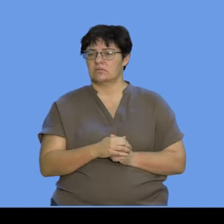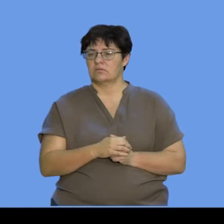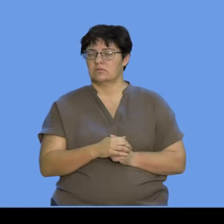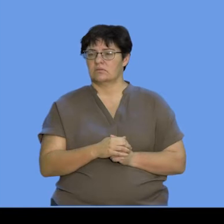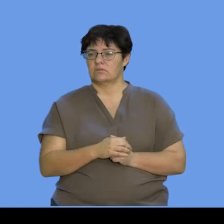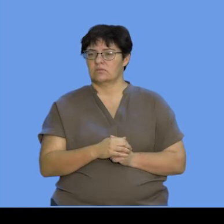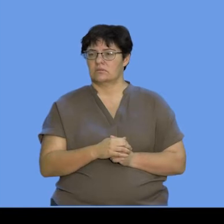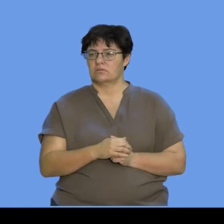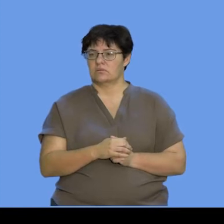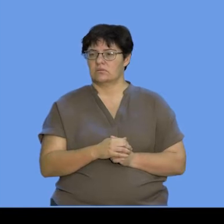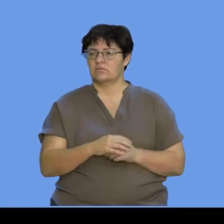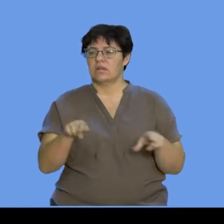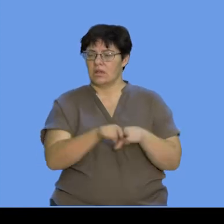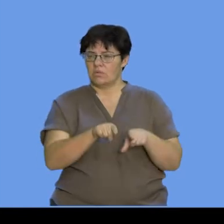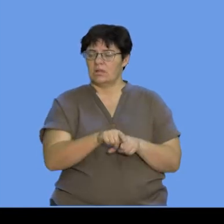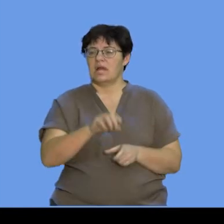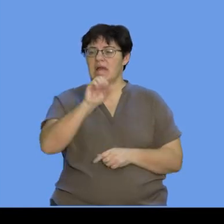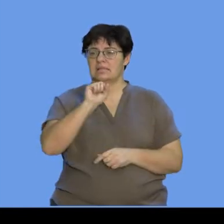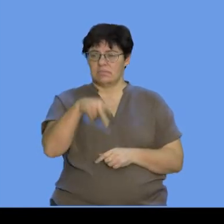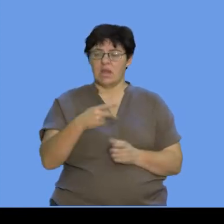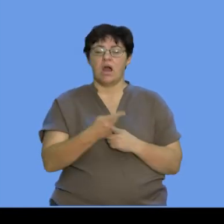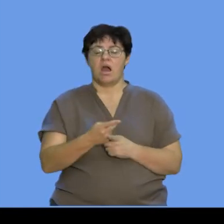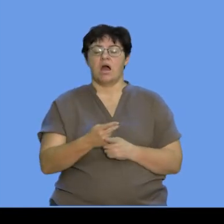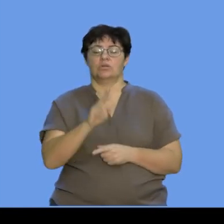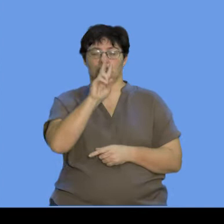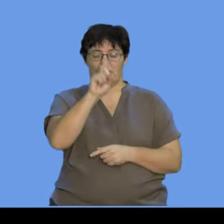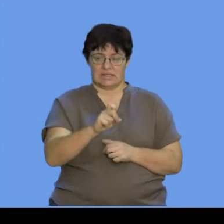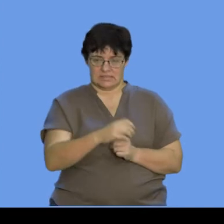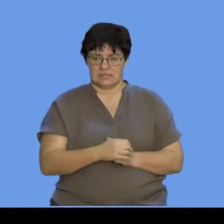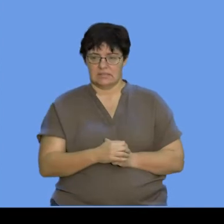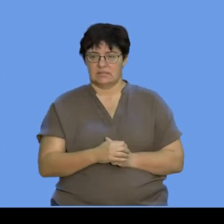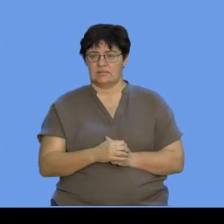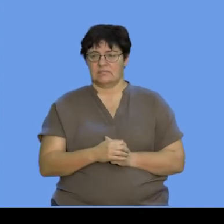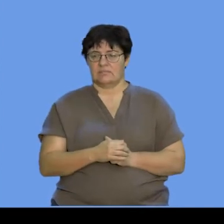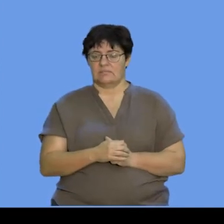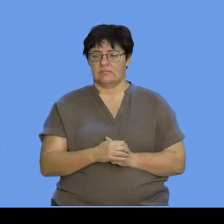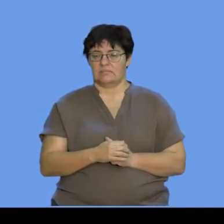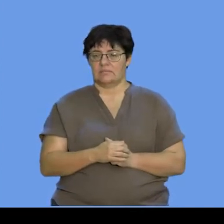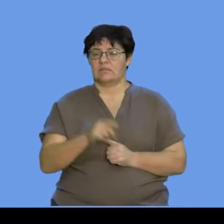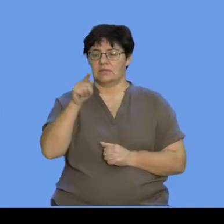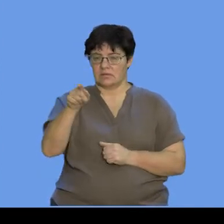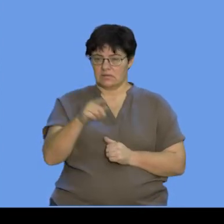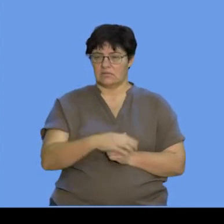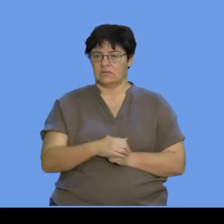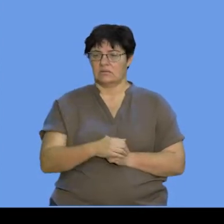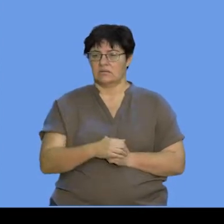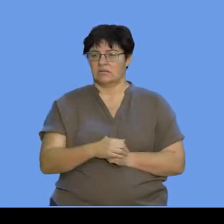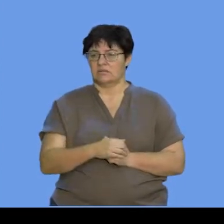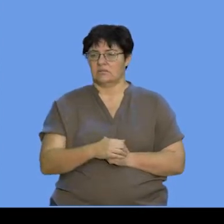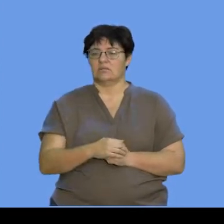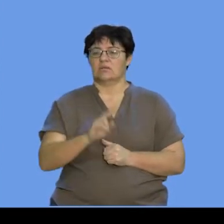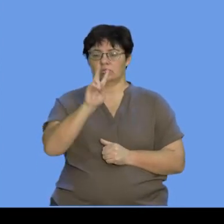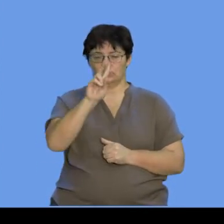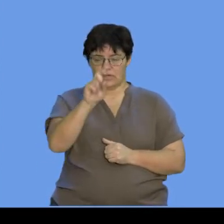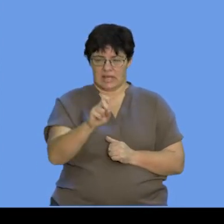as equal to SP, right, which I said was 2x. So this is 2x, and then this is